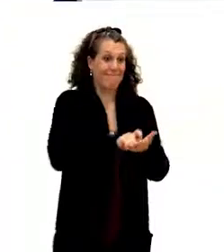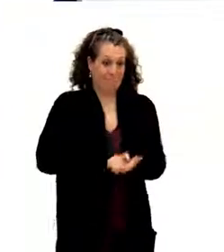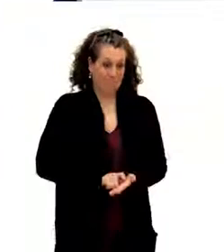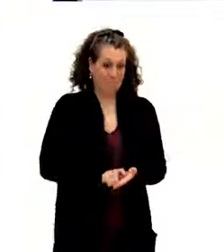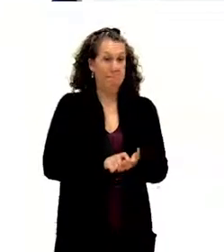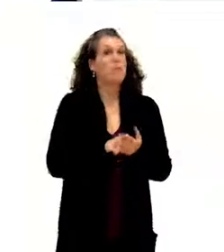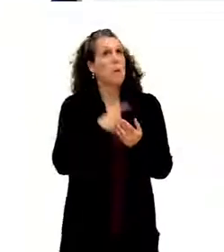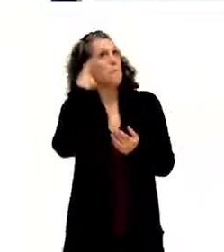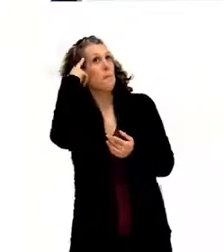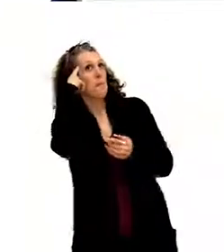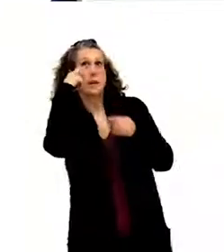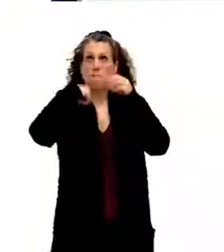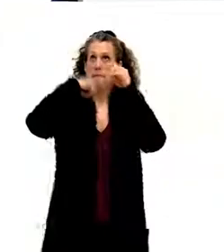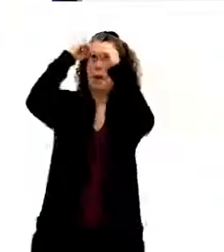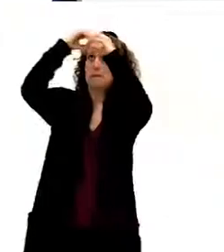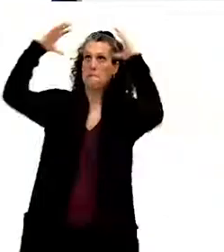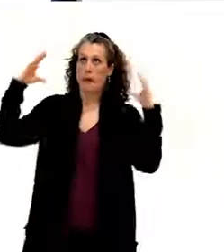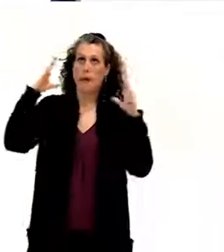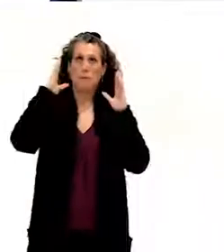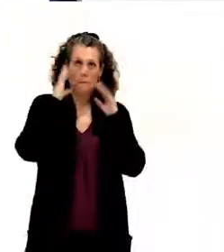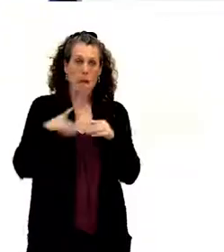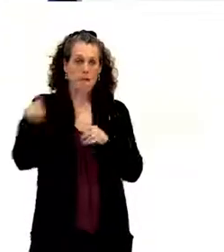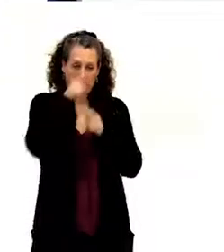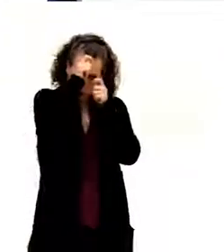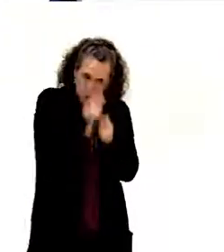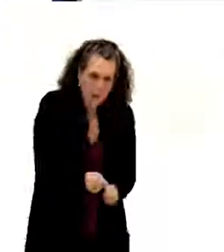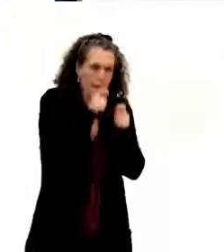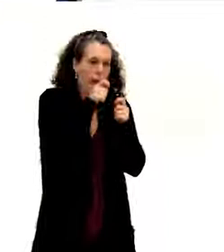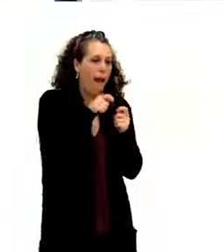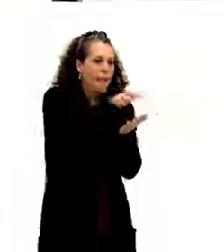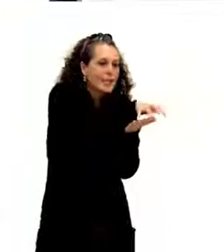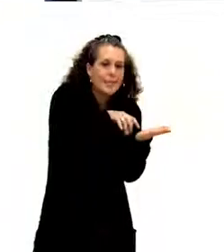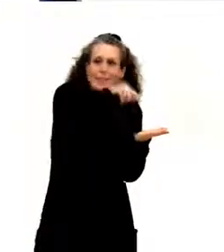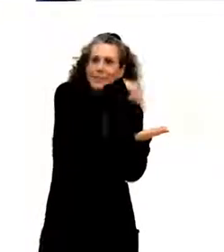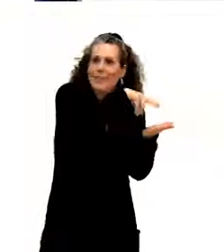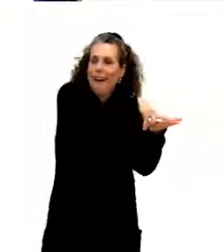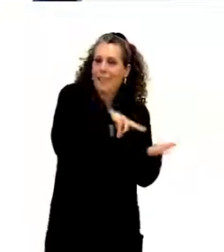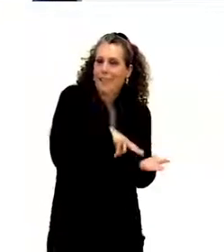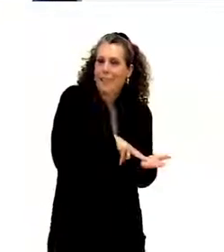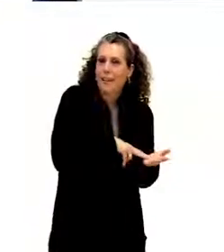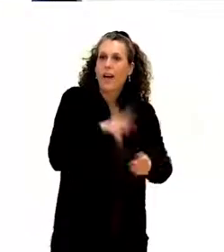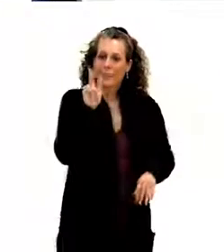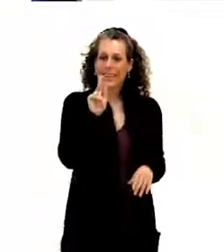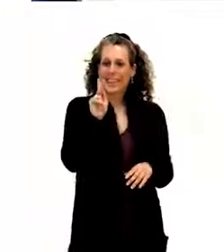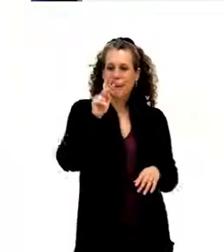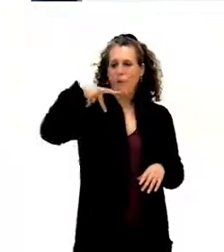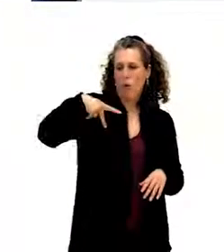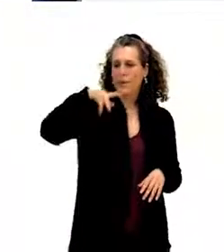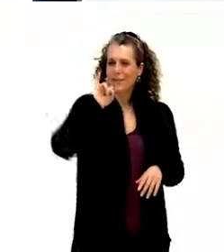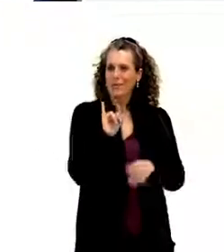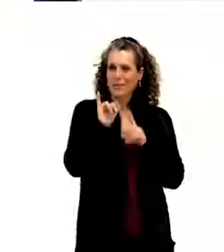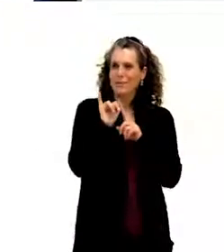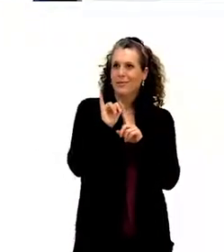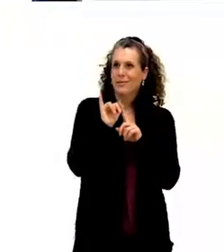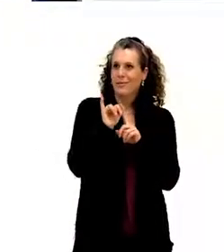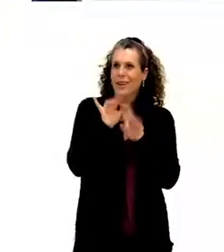specific performance requirements out of the contract. You can use, in other words, KPIs. KPI